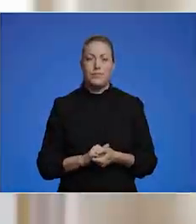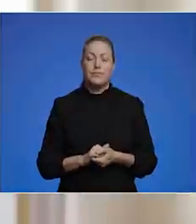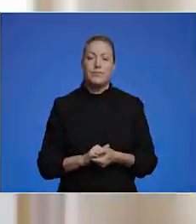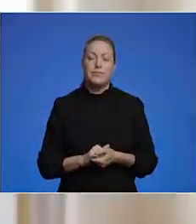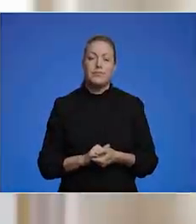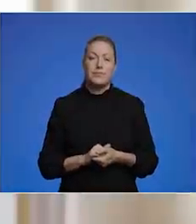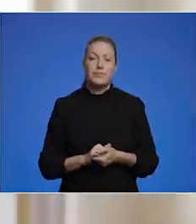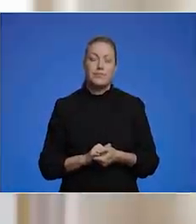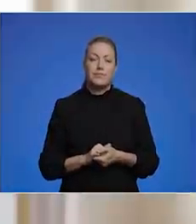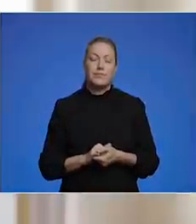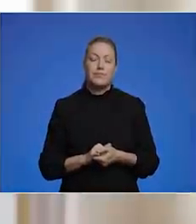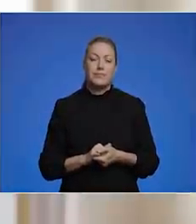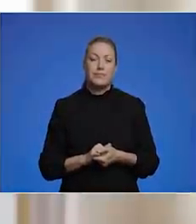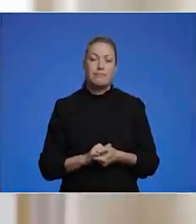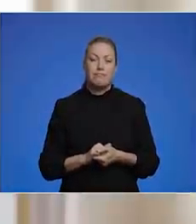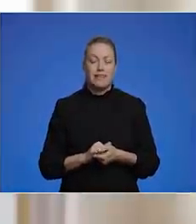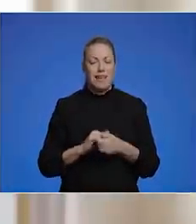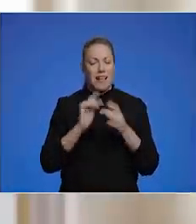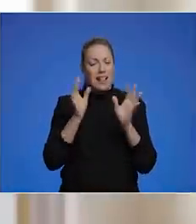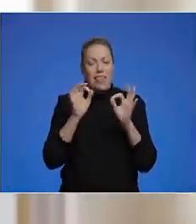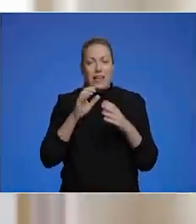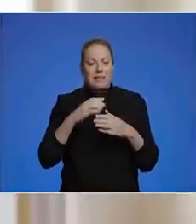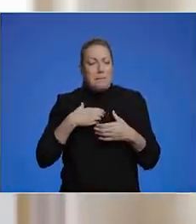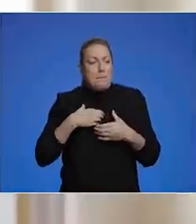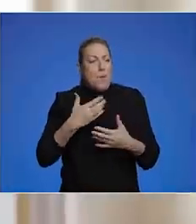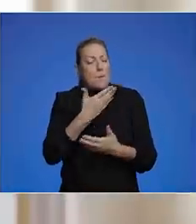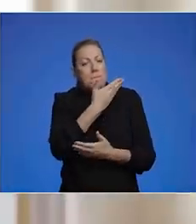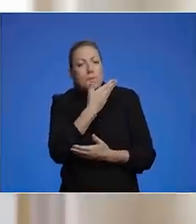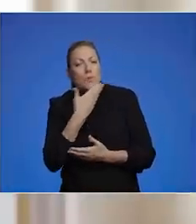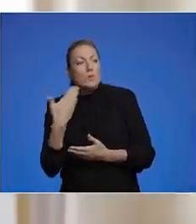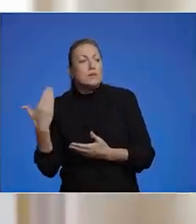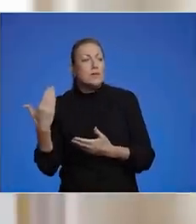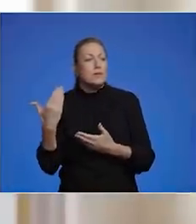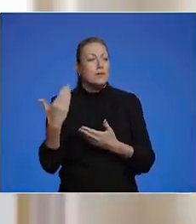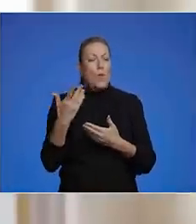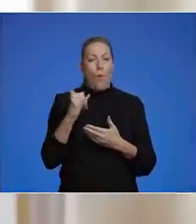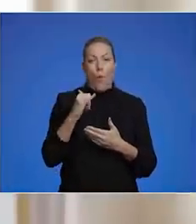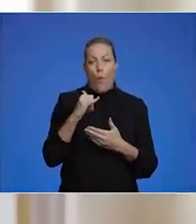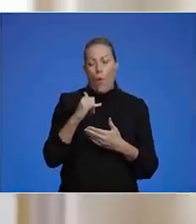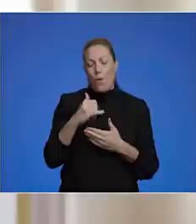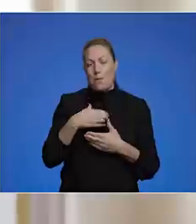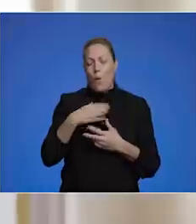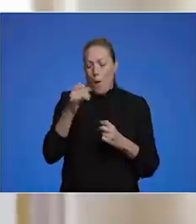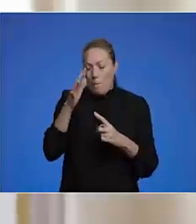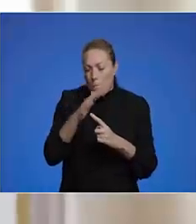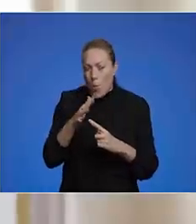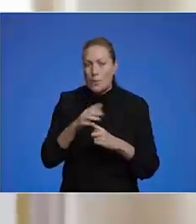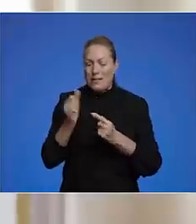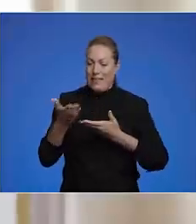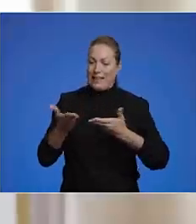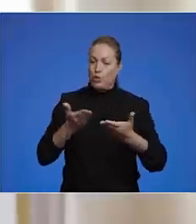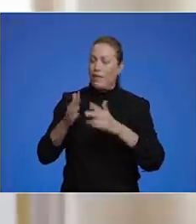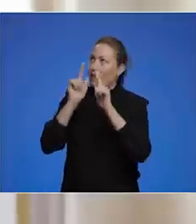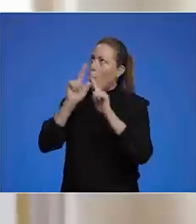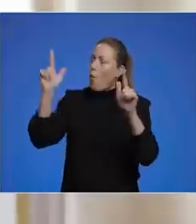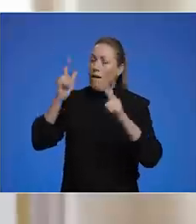There is nothing more beautiful, nothing more precious than being able to serve the Lord. I love being a